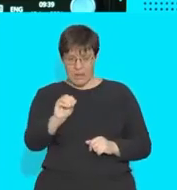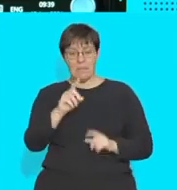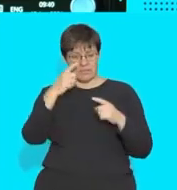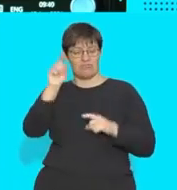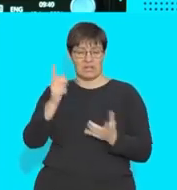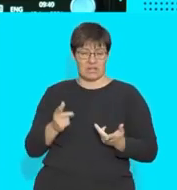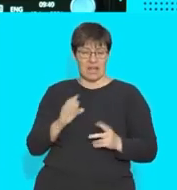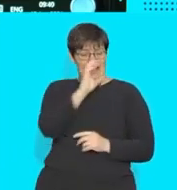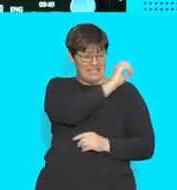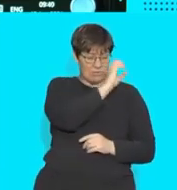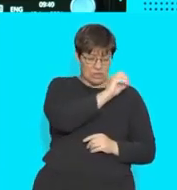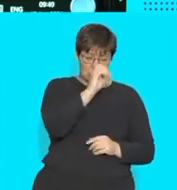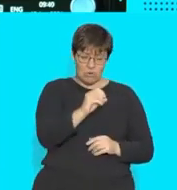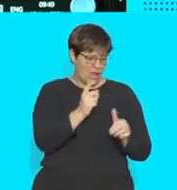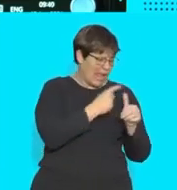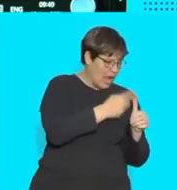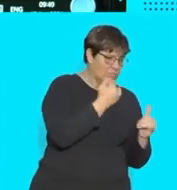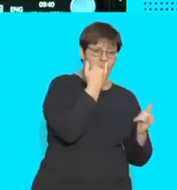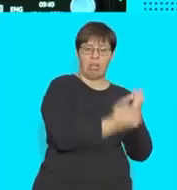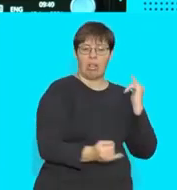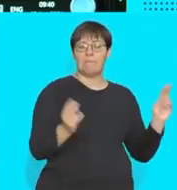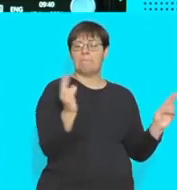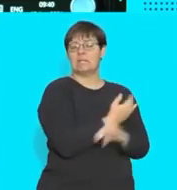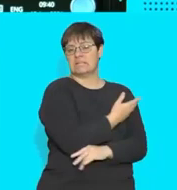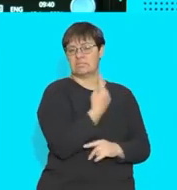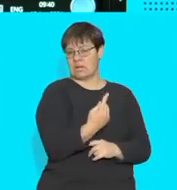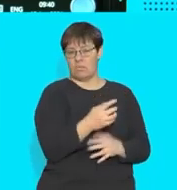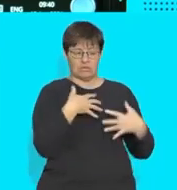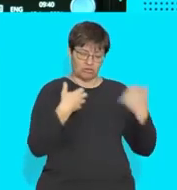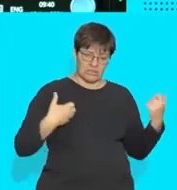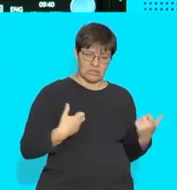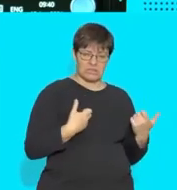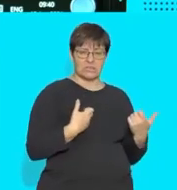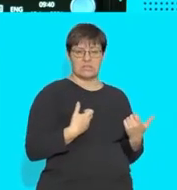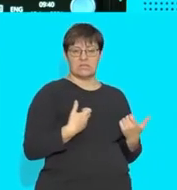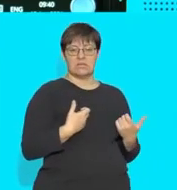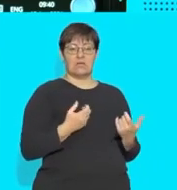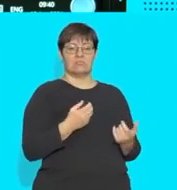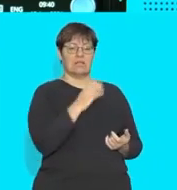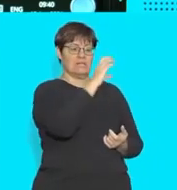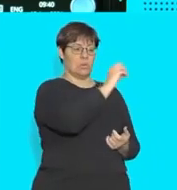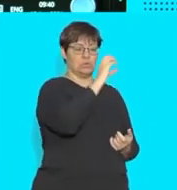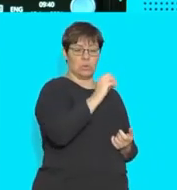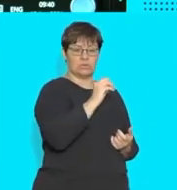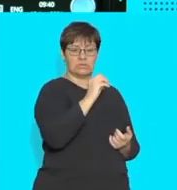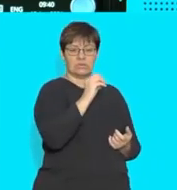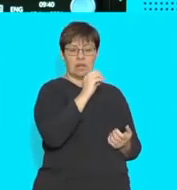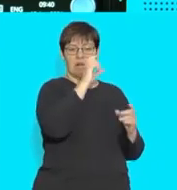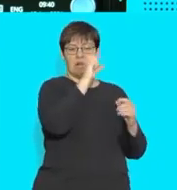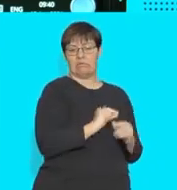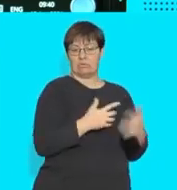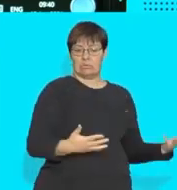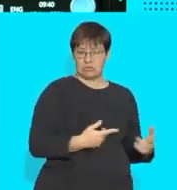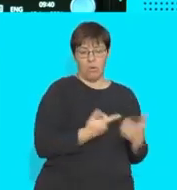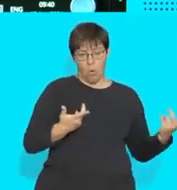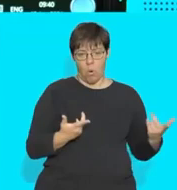answer down. When there's lots of noughts, sometimes just because of stress, you either write too few or you write